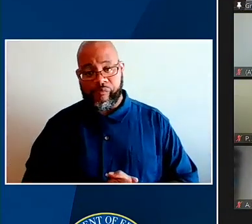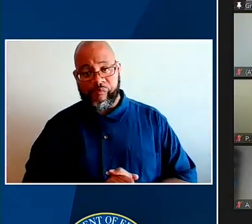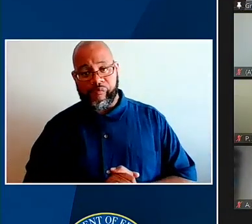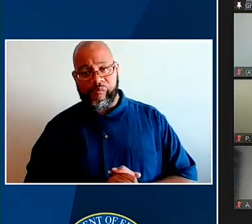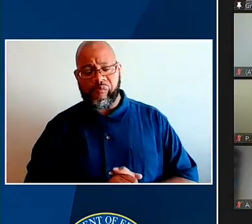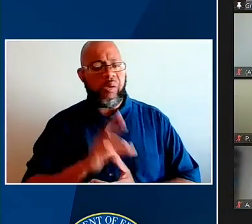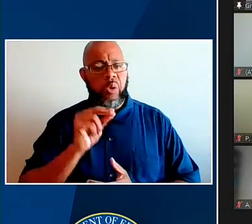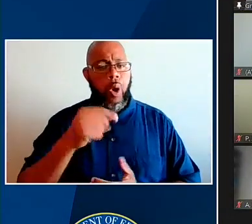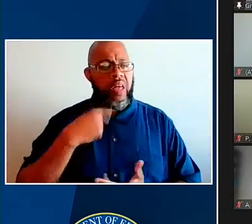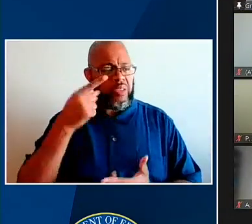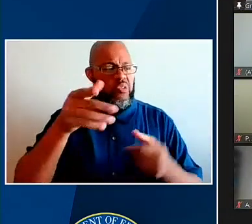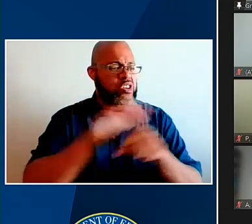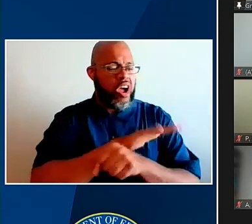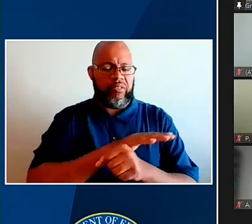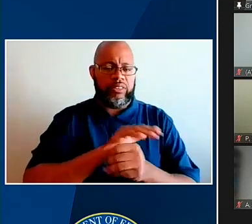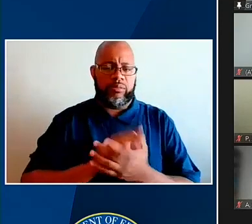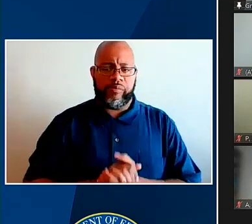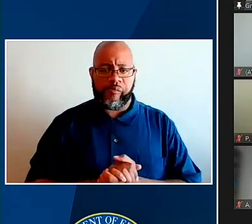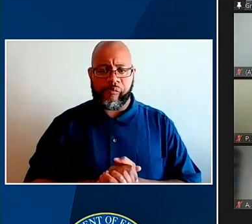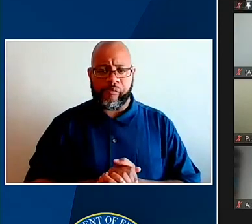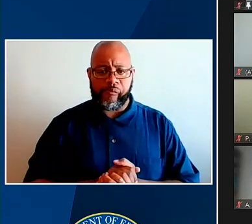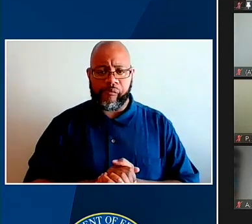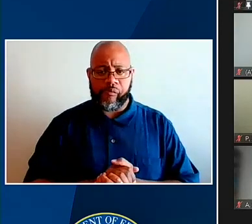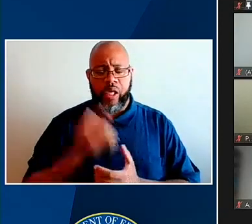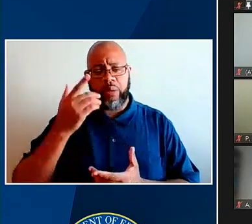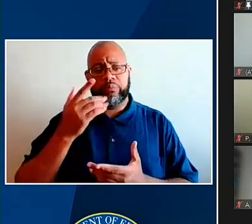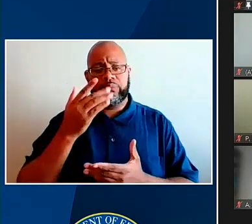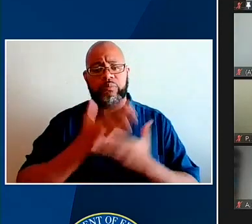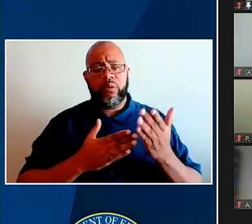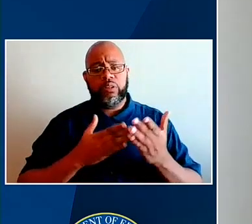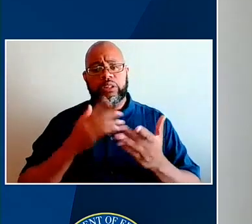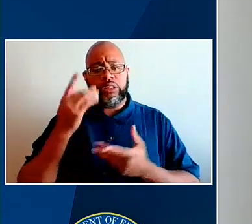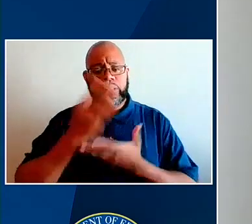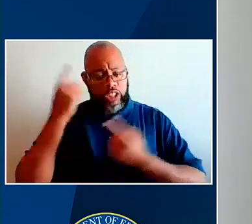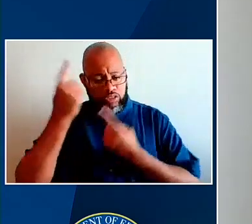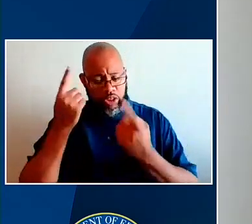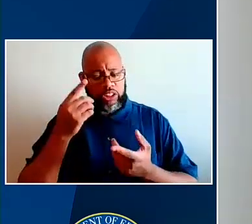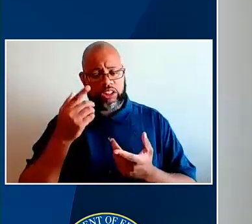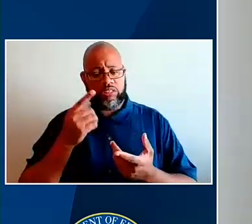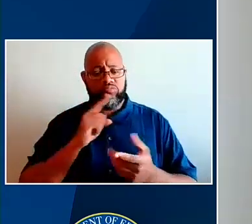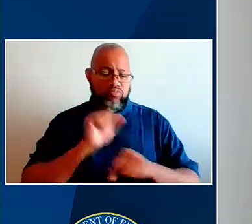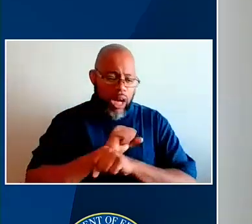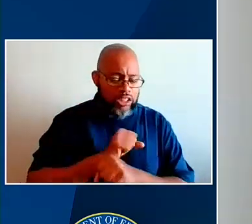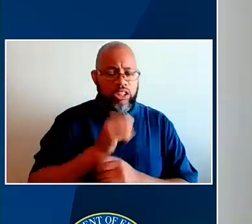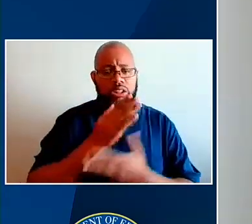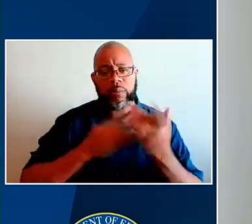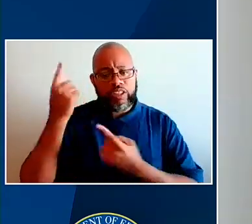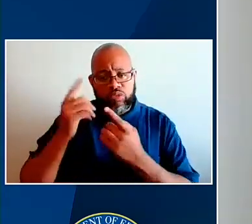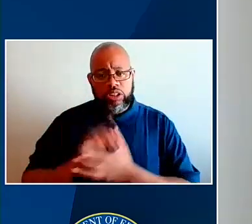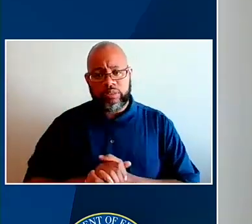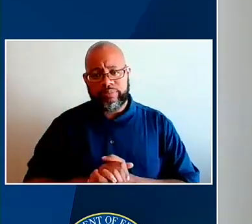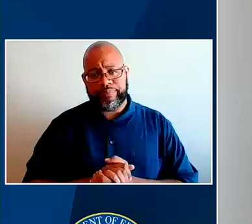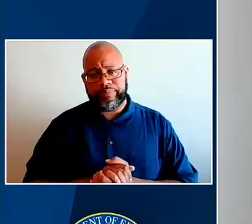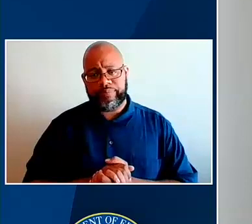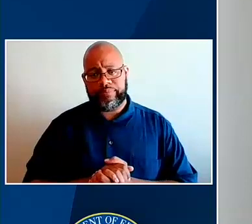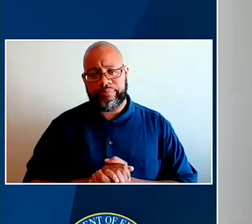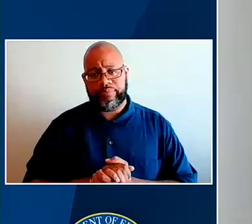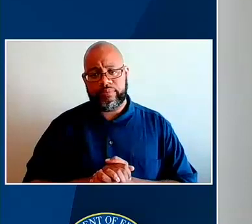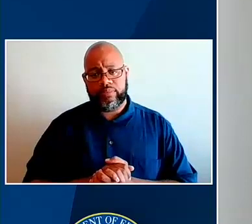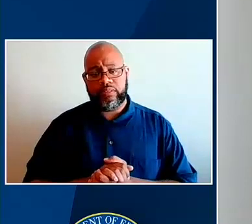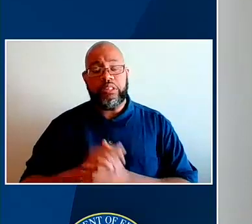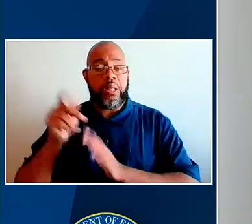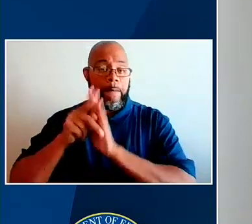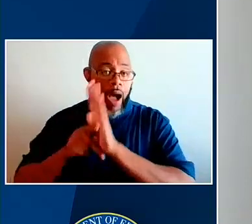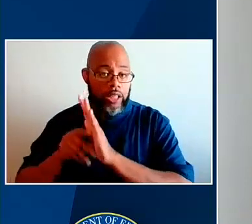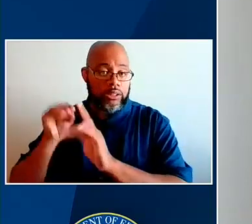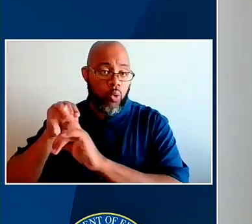think so. I think you covered it, Greg. I think part, you know, some of the considerations are practical. Some of the considerations are policy